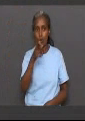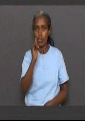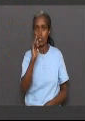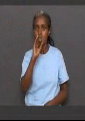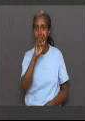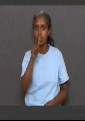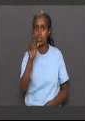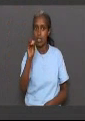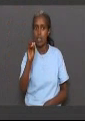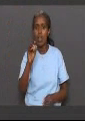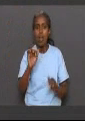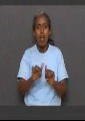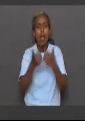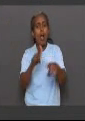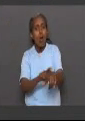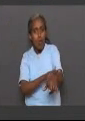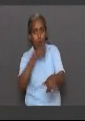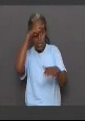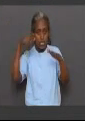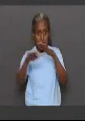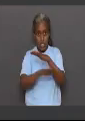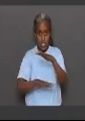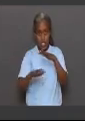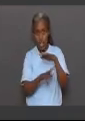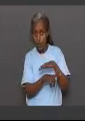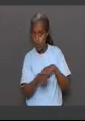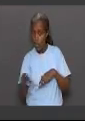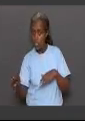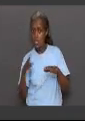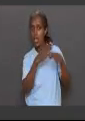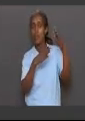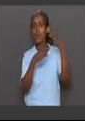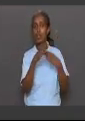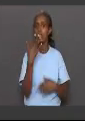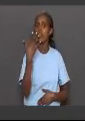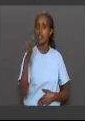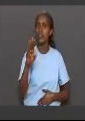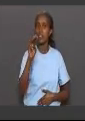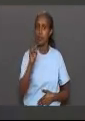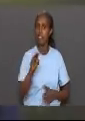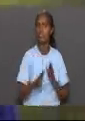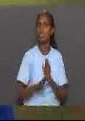the shadow cast by a building 15 meters high?